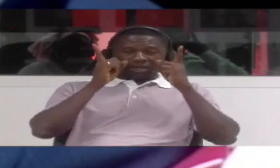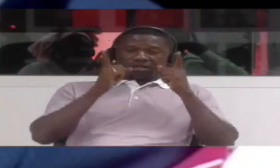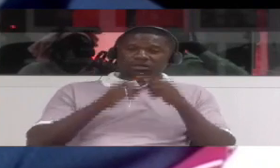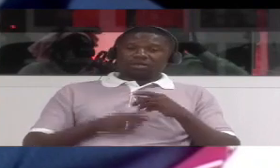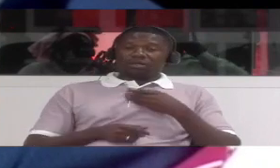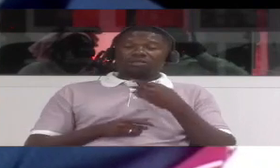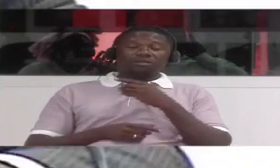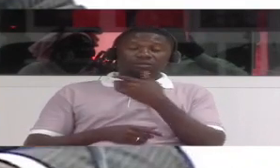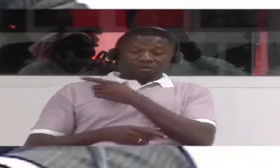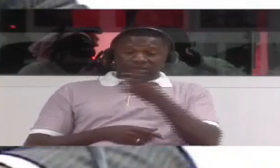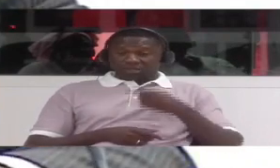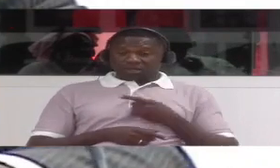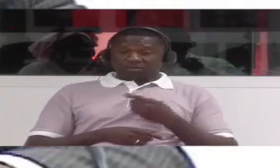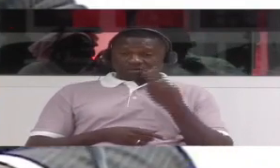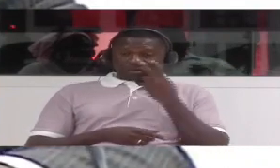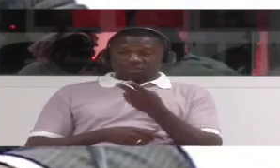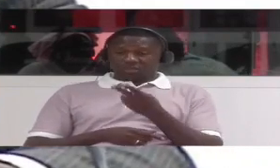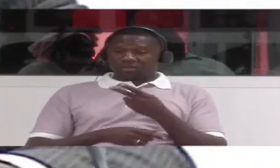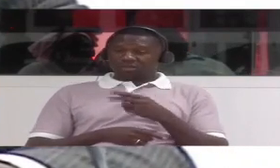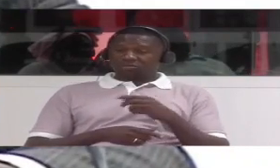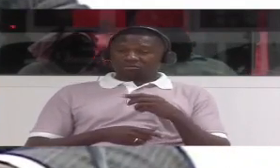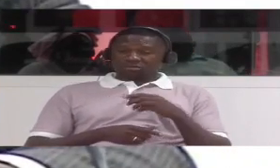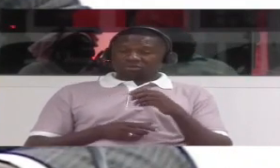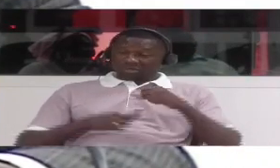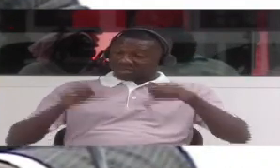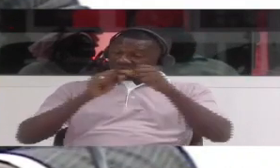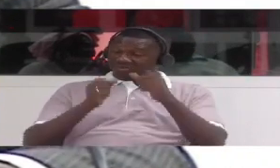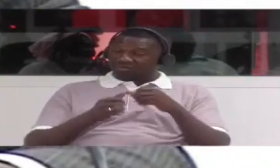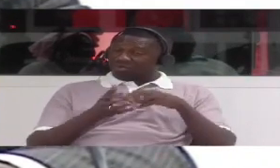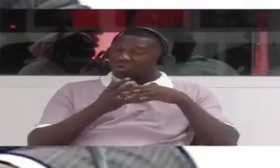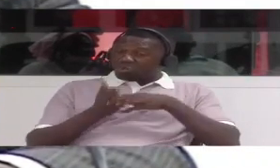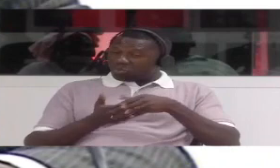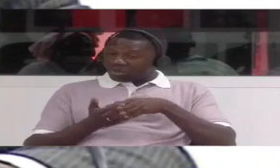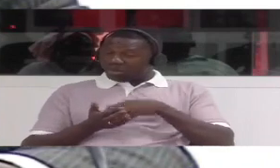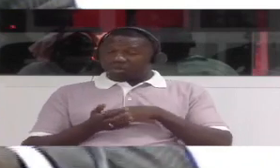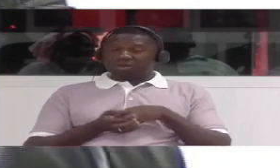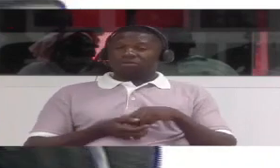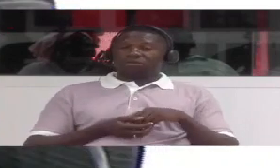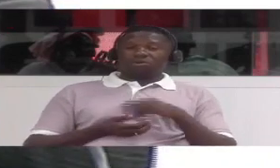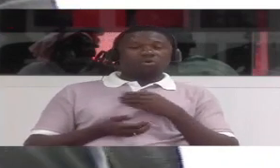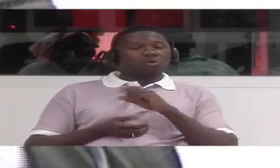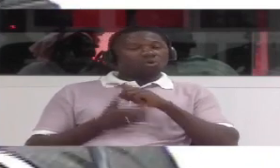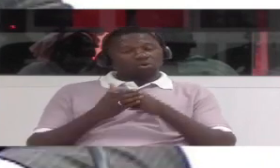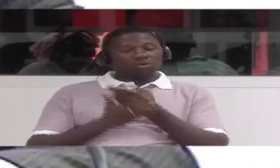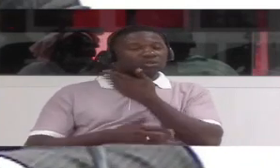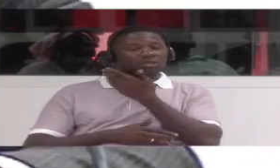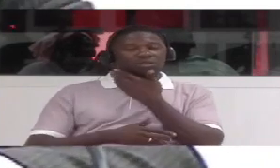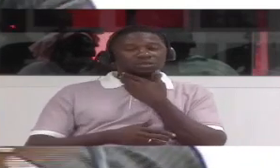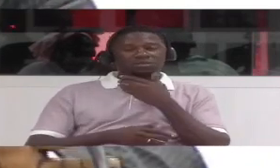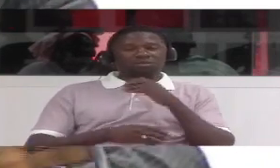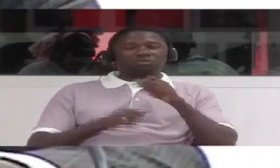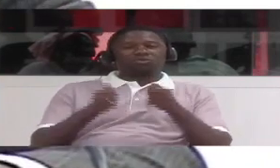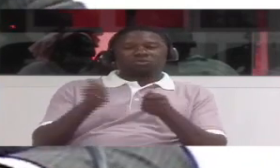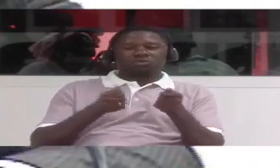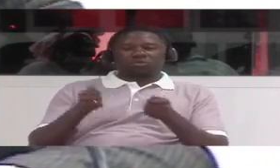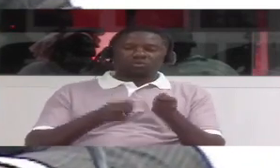establishment to be either vulnerable or weak and easily manipulated. In that phase, they